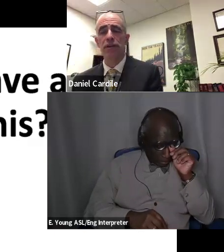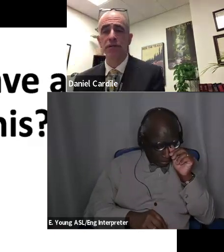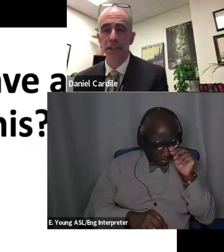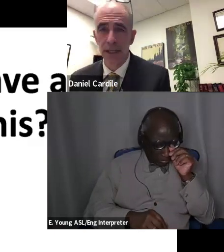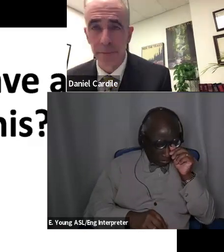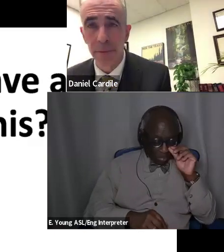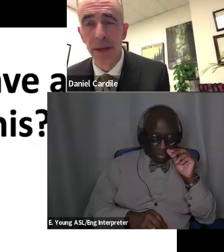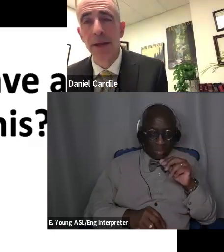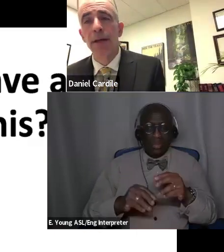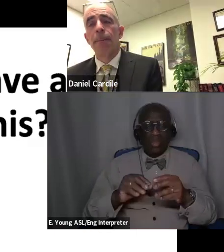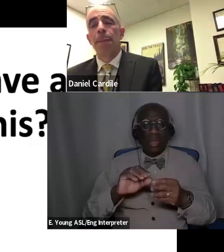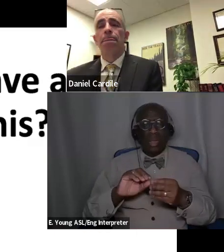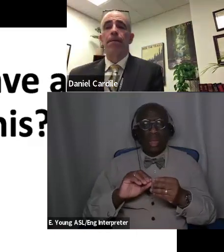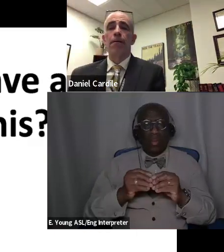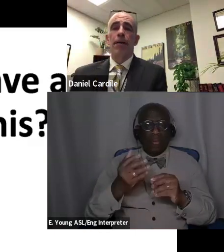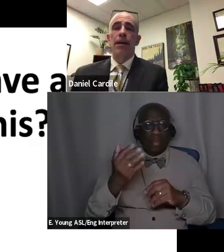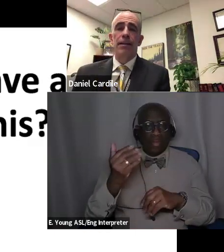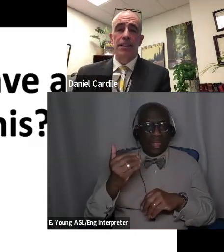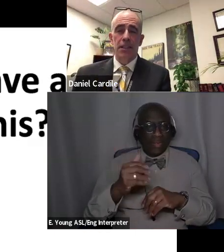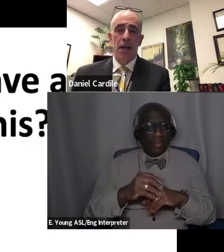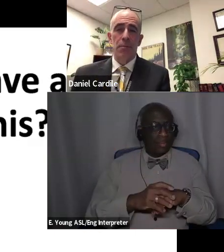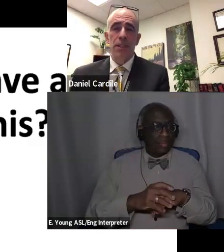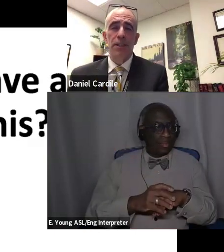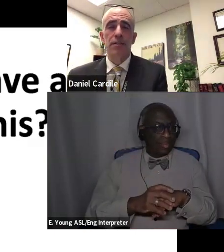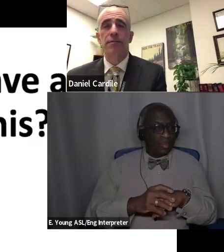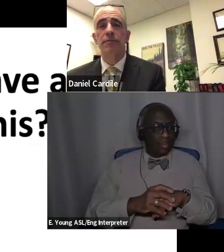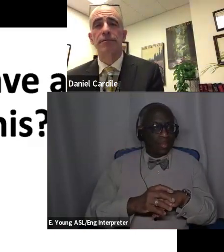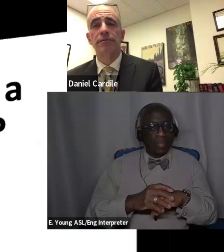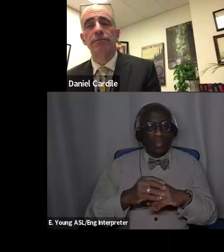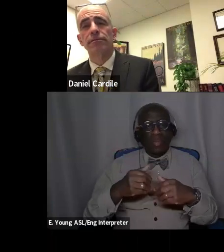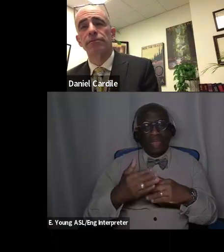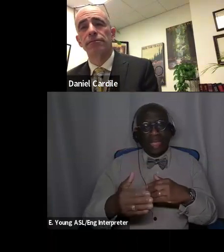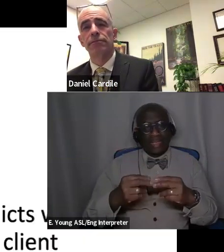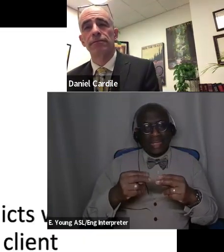Question number 15. All right, next slide, please.